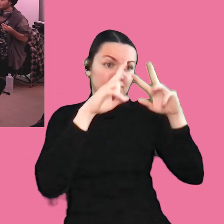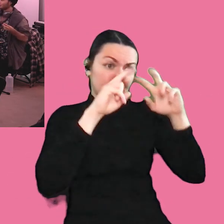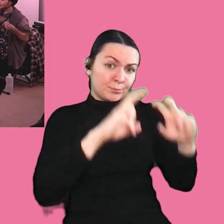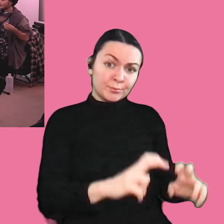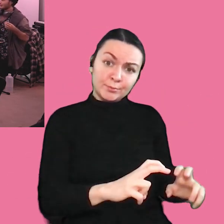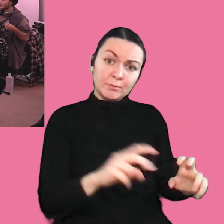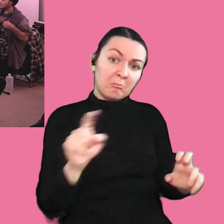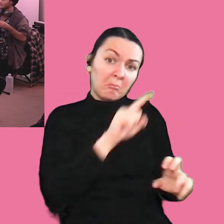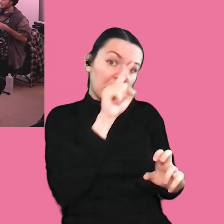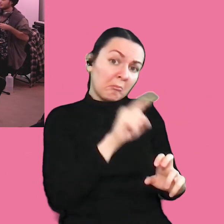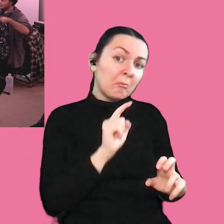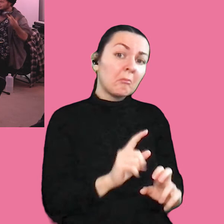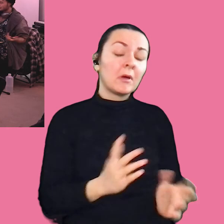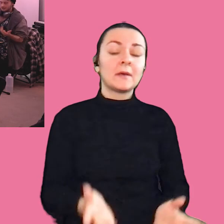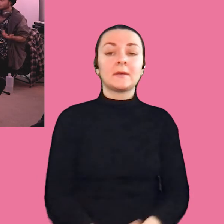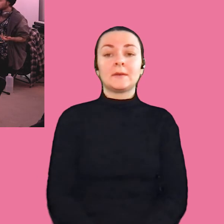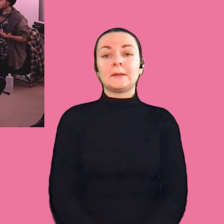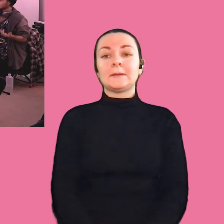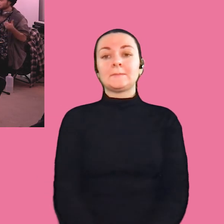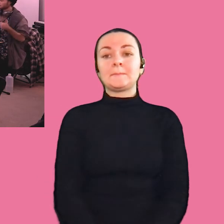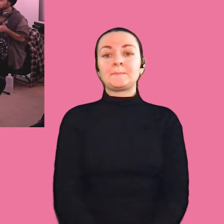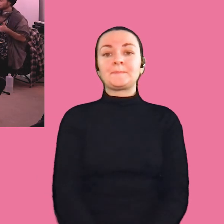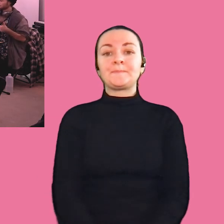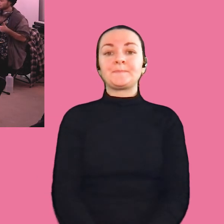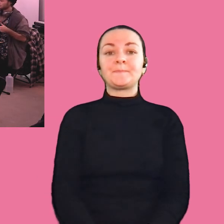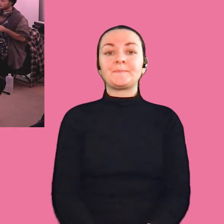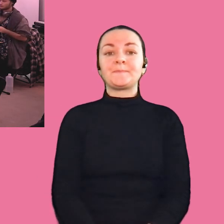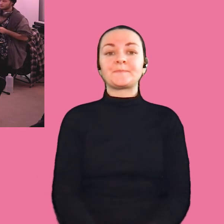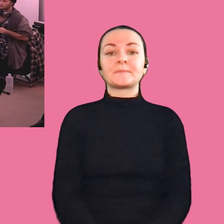resolution of public health and the Glasgow effect.